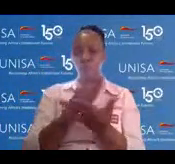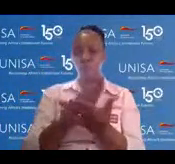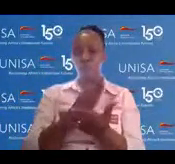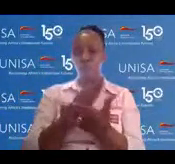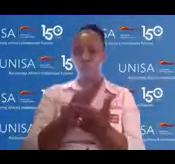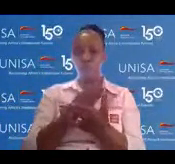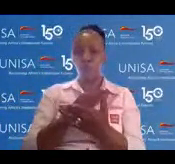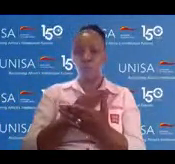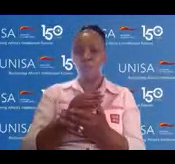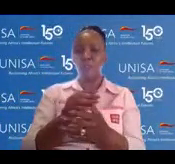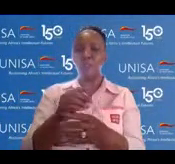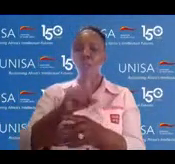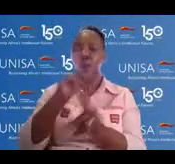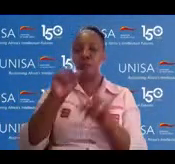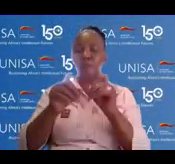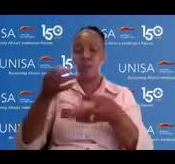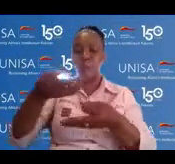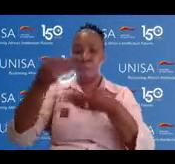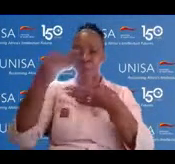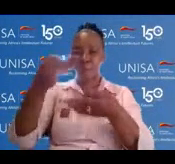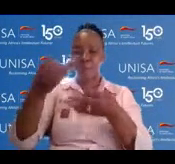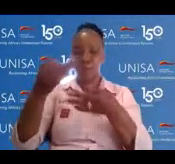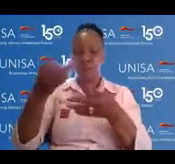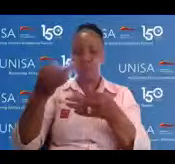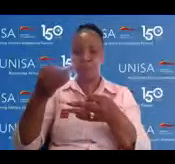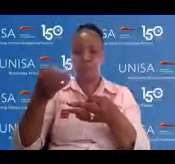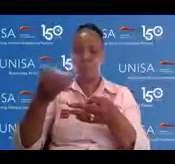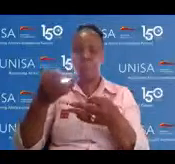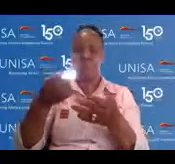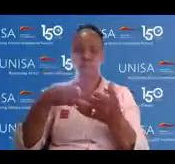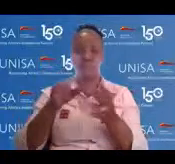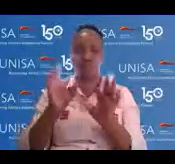Just clicked on the wrong one here. Let me just go back.